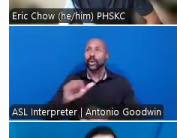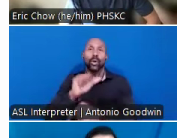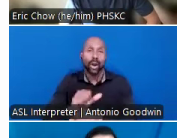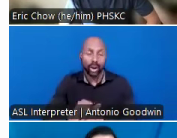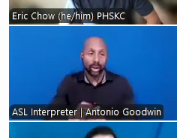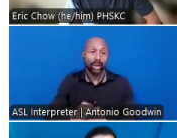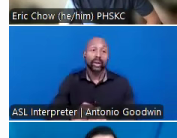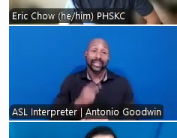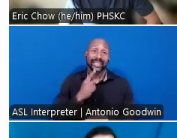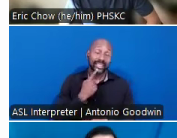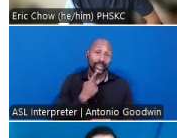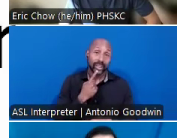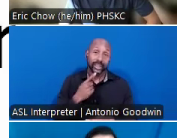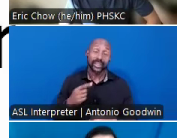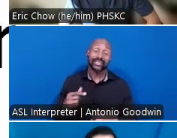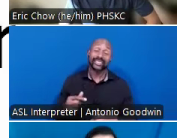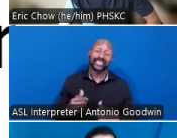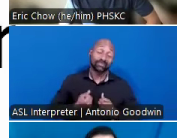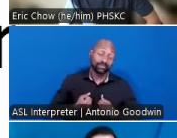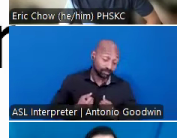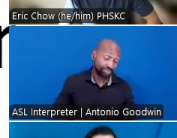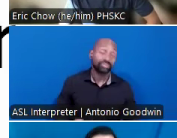symptoms are shown here.